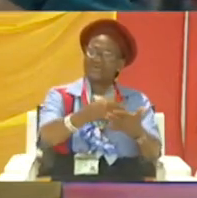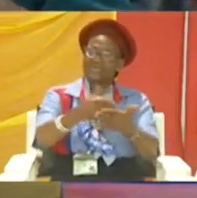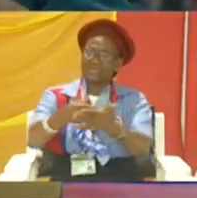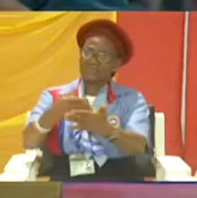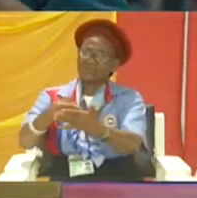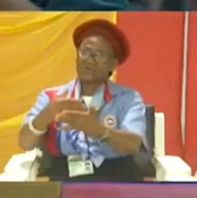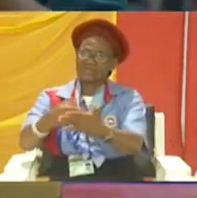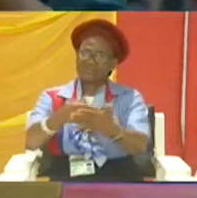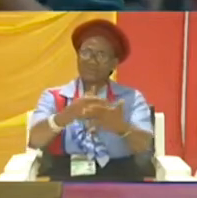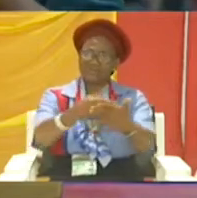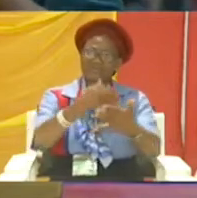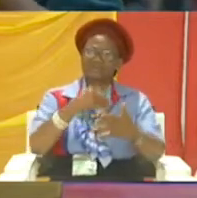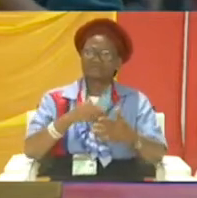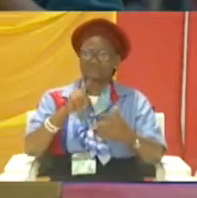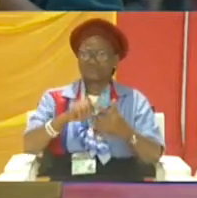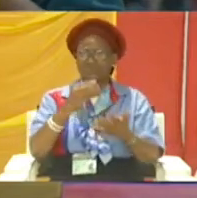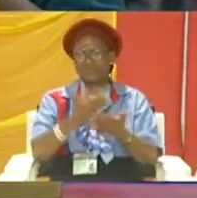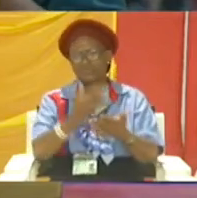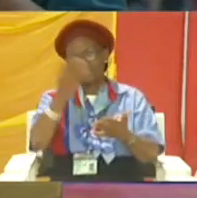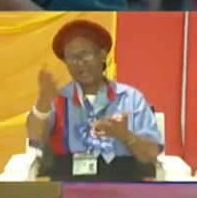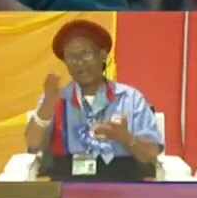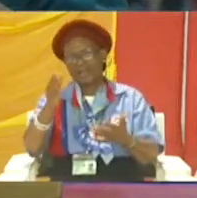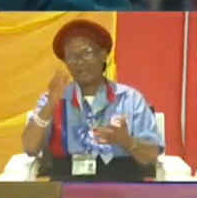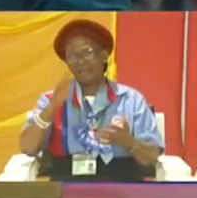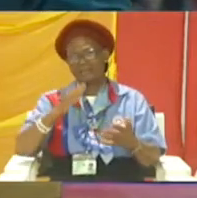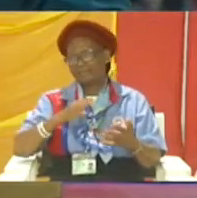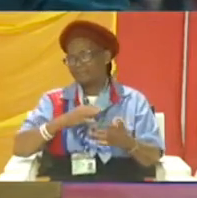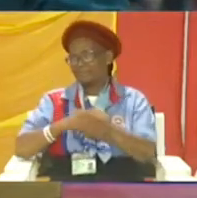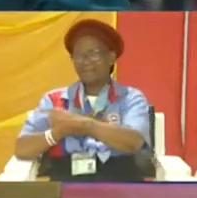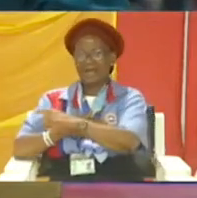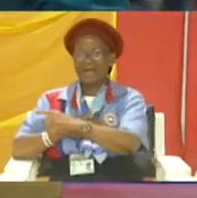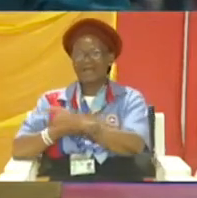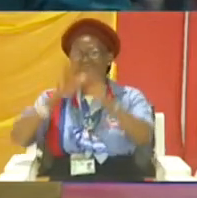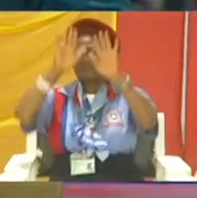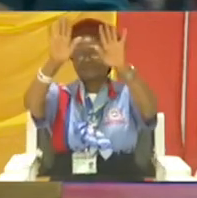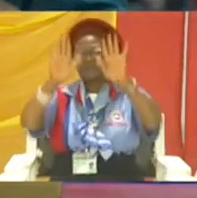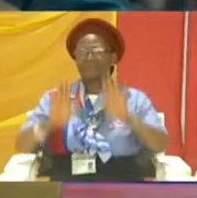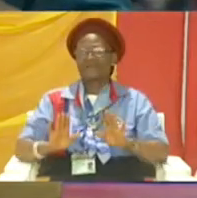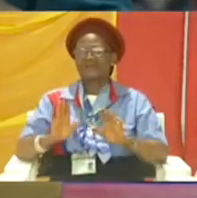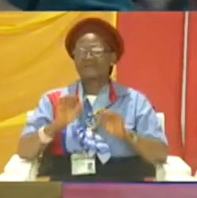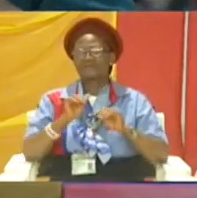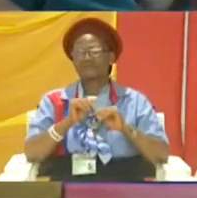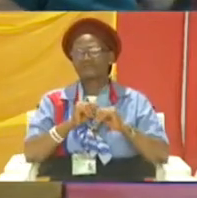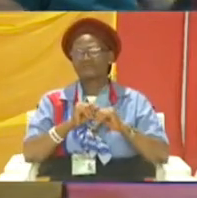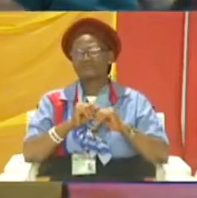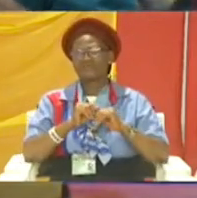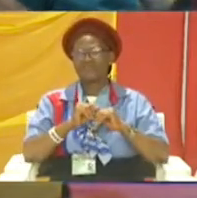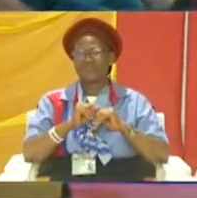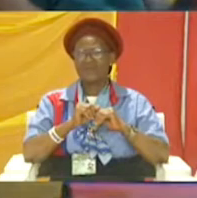money to buy my miracle.